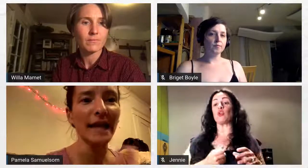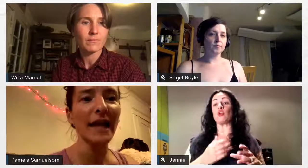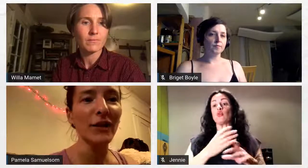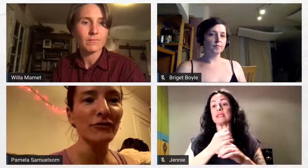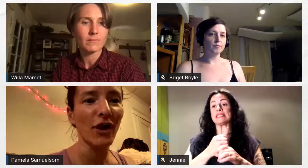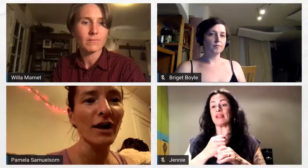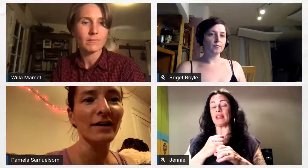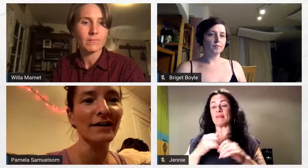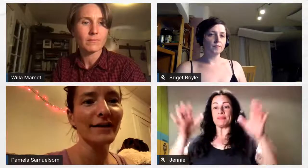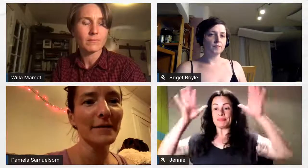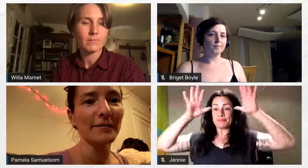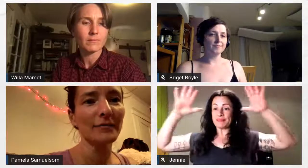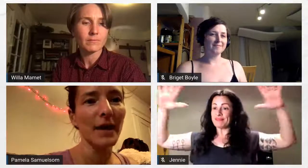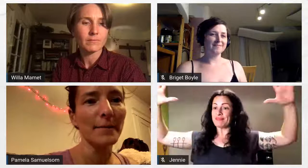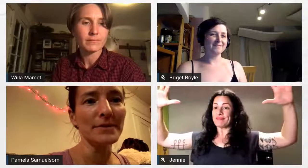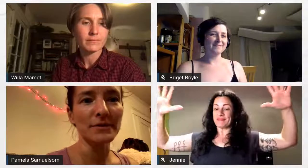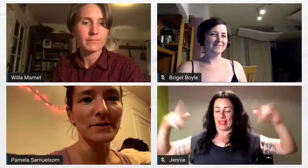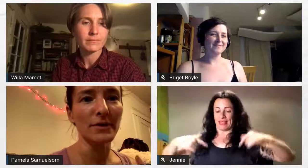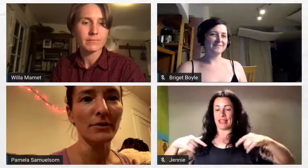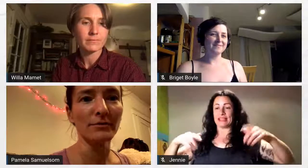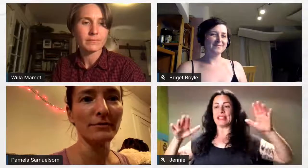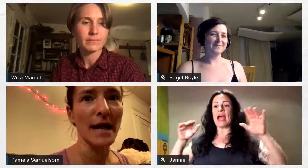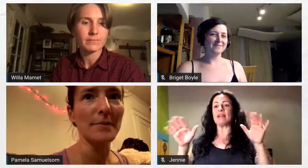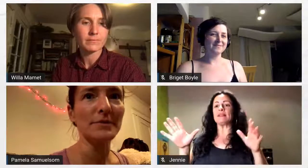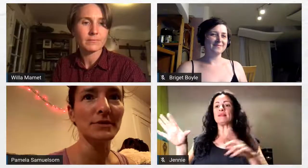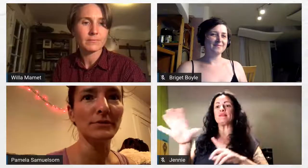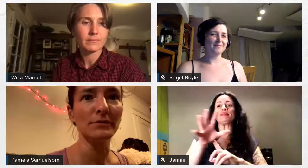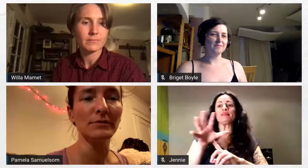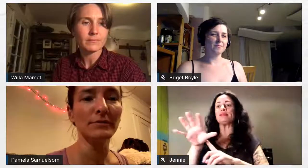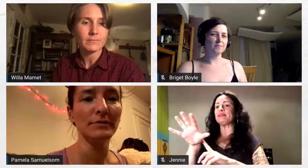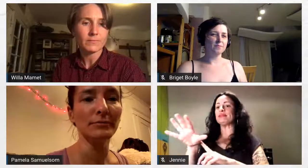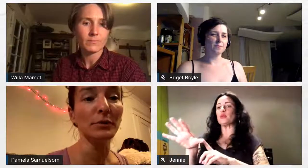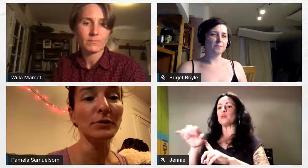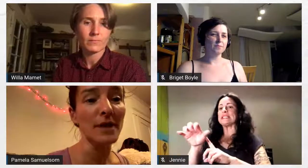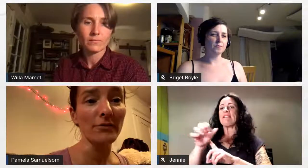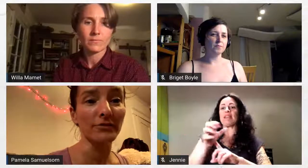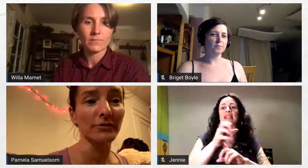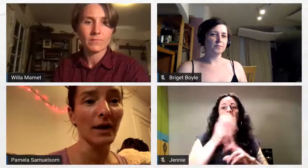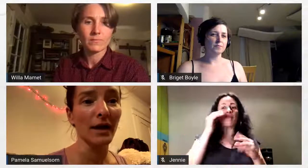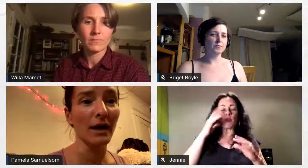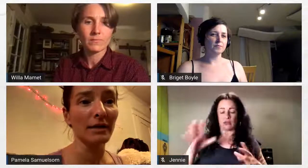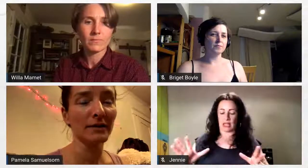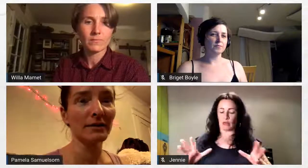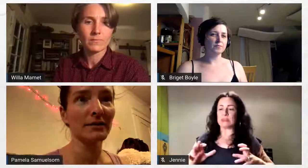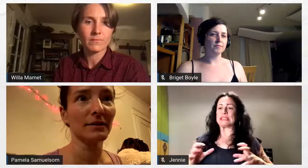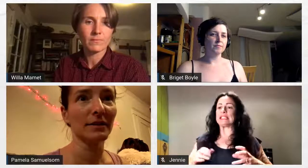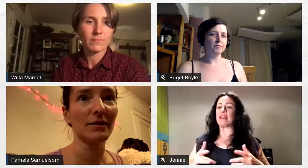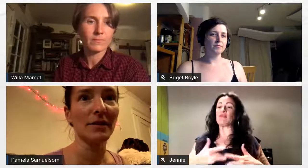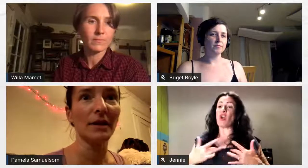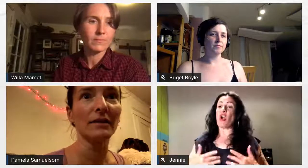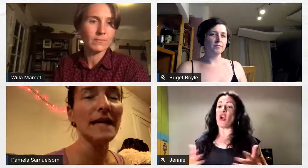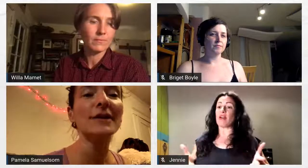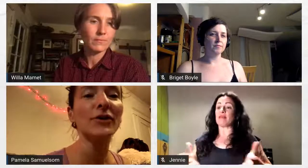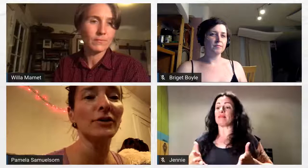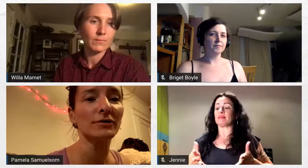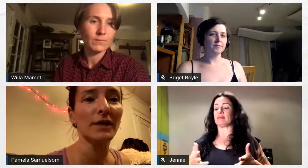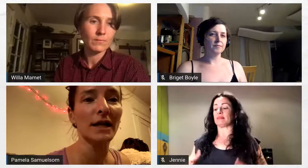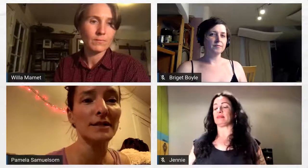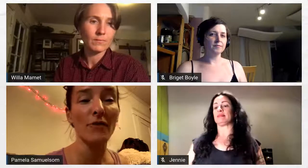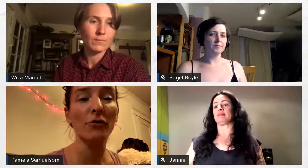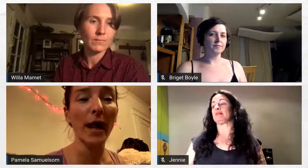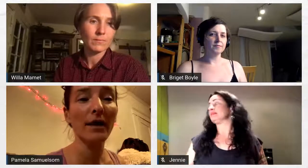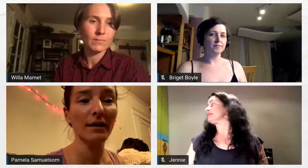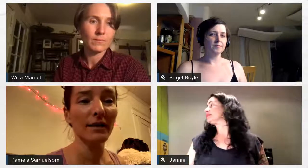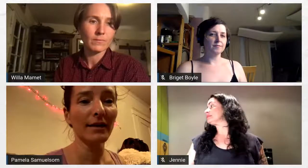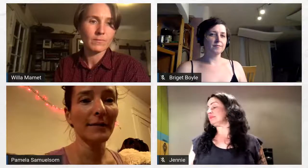or antennae of the heart. And so it's also time to be with yourself in a tender